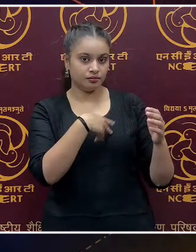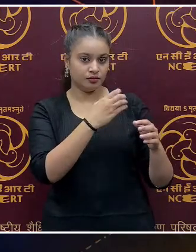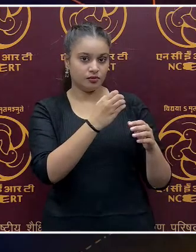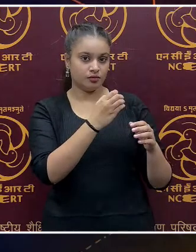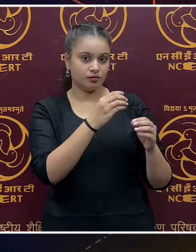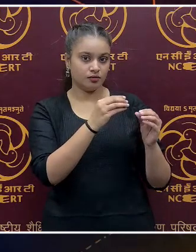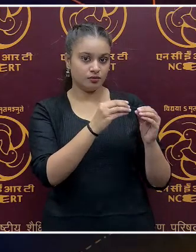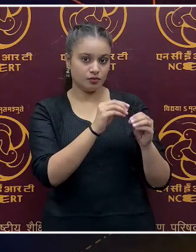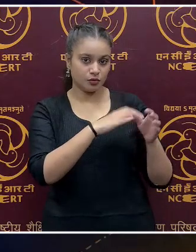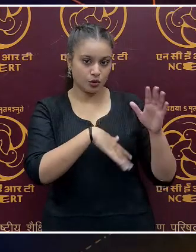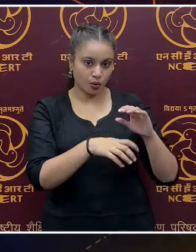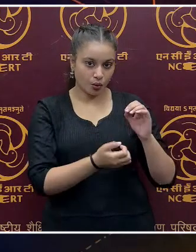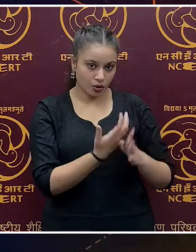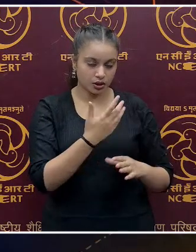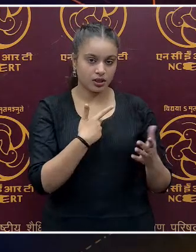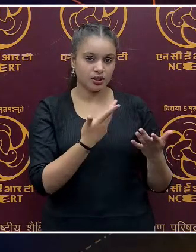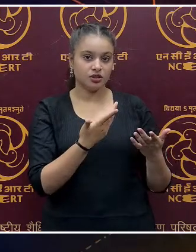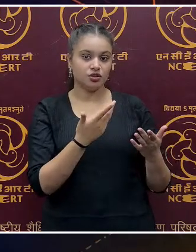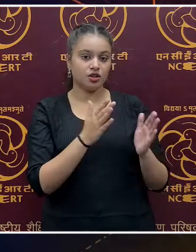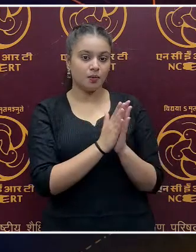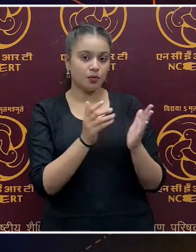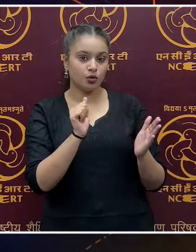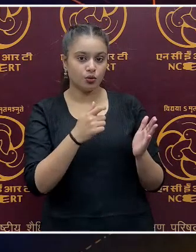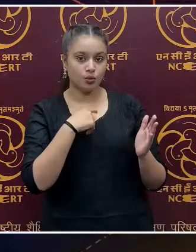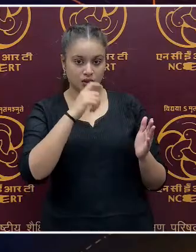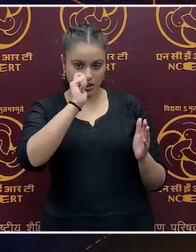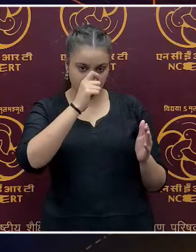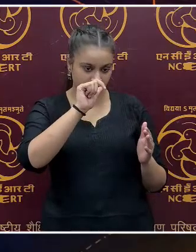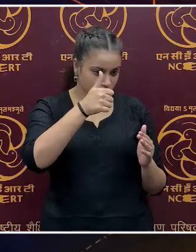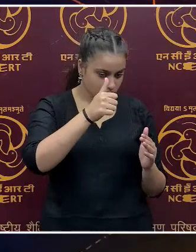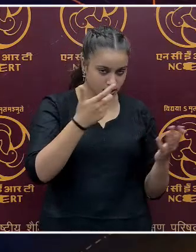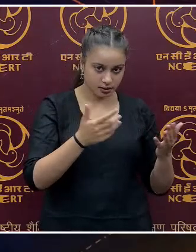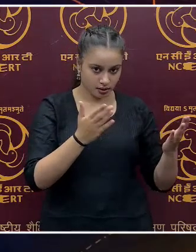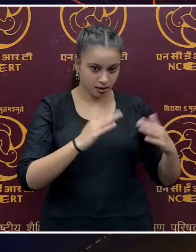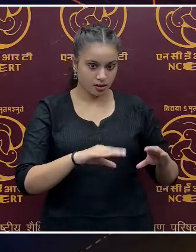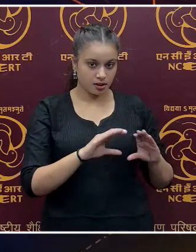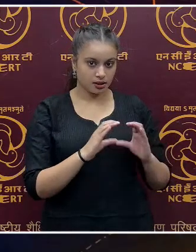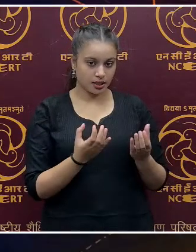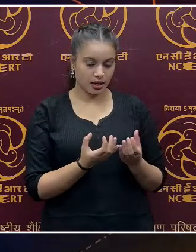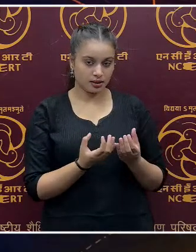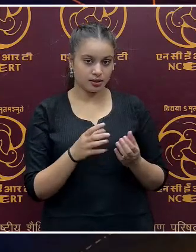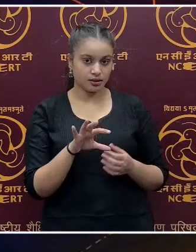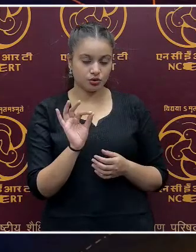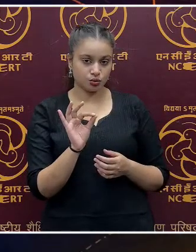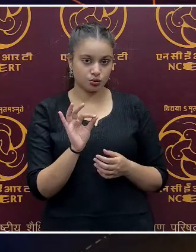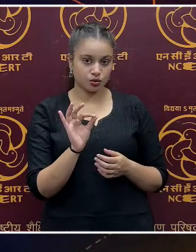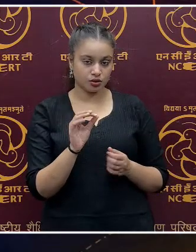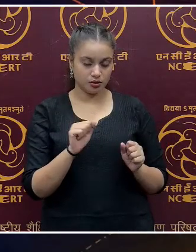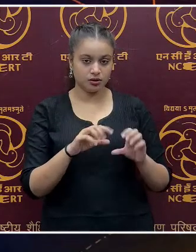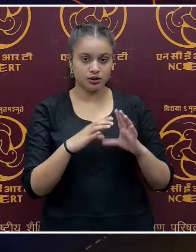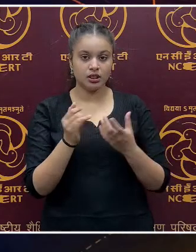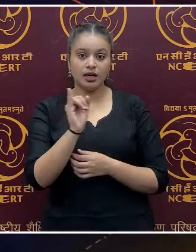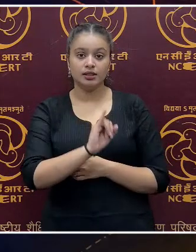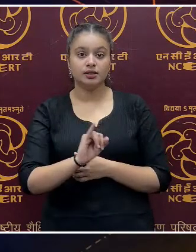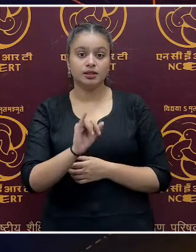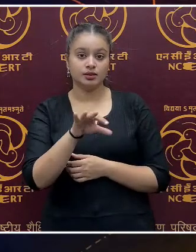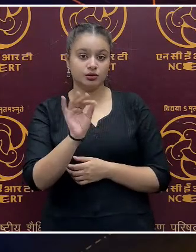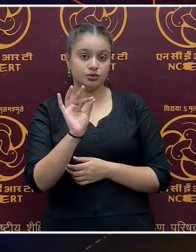organization, medium of the textbook, class. Here I am going to choose the class as a grade